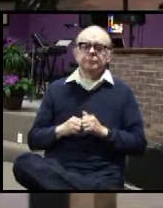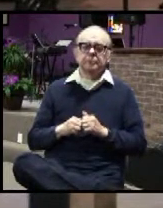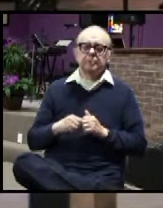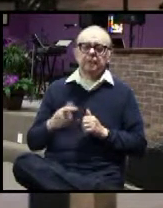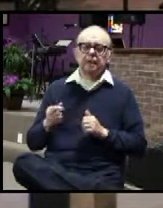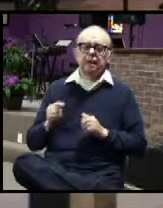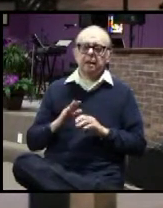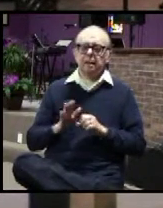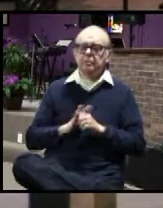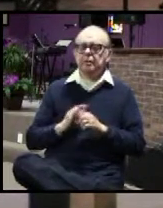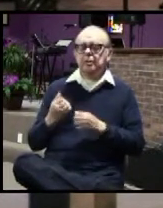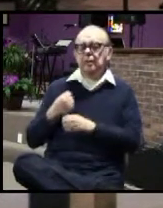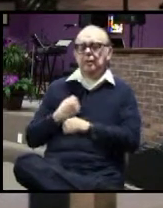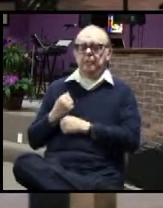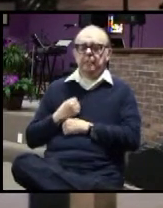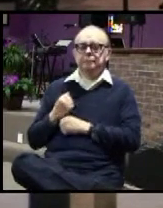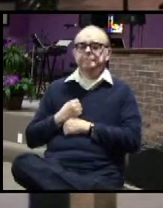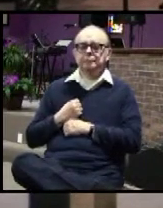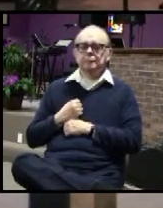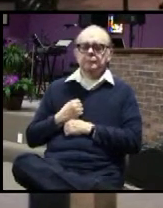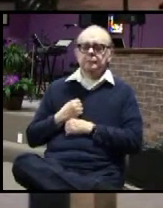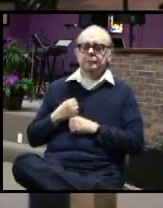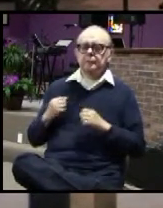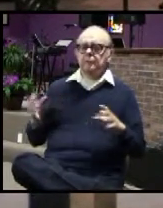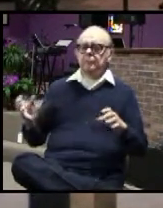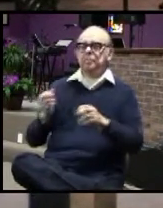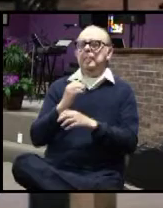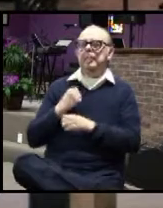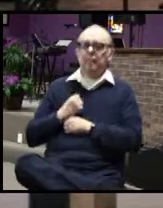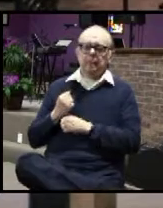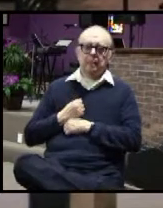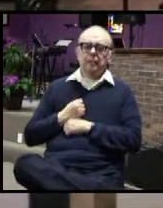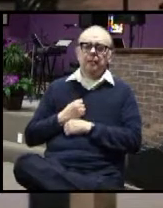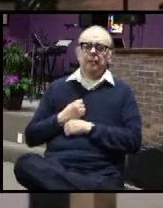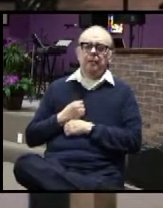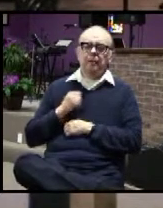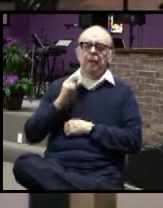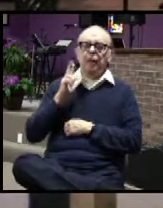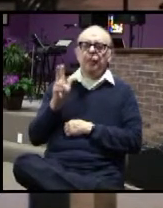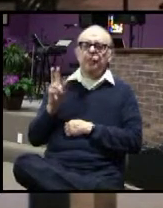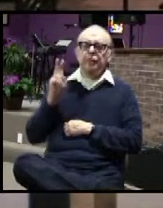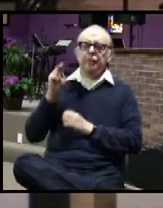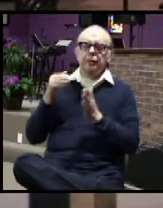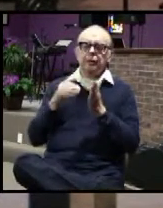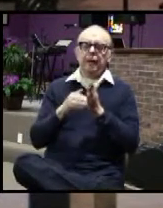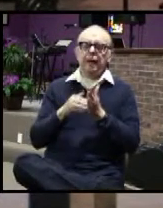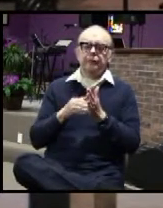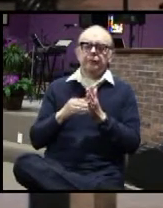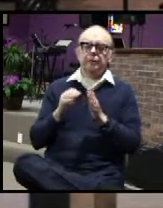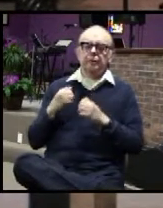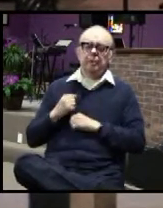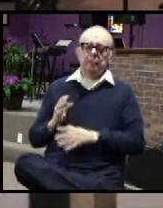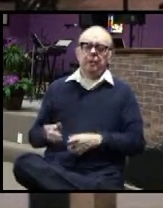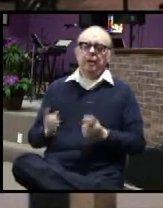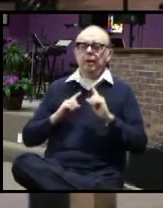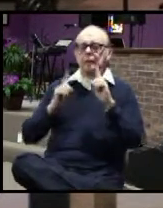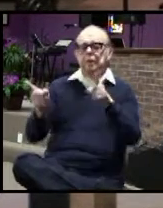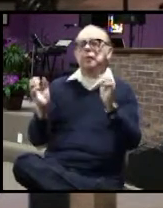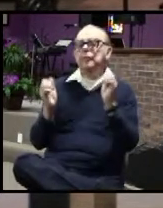army. He gathered up his army of 32,000 soldiers, and he says, okay, God, I'm ready to go